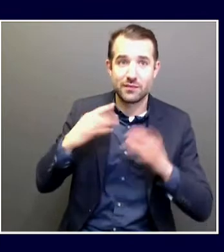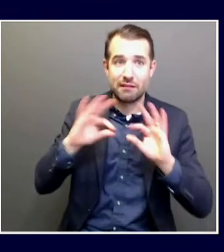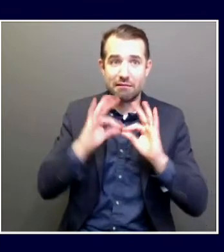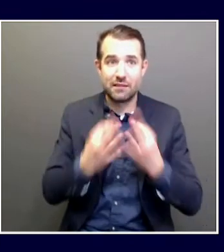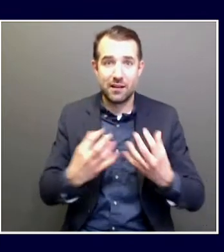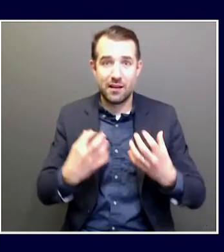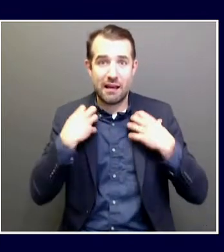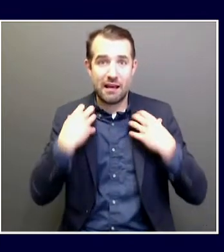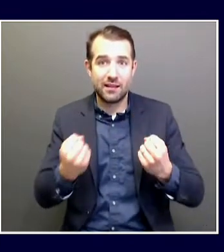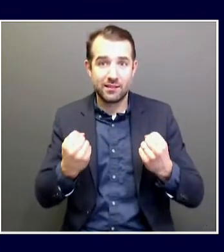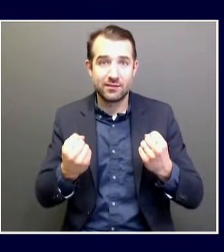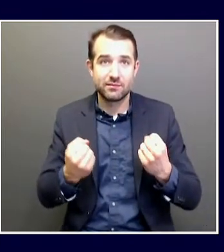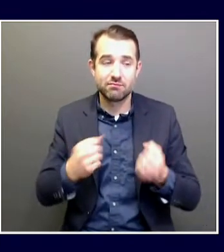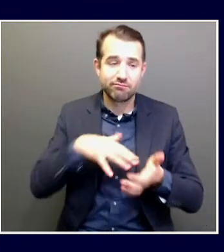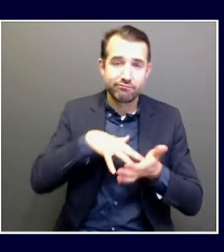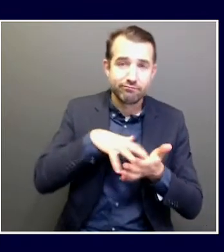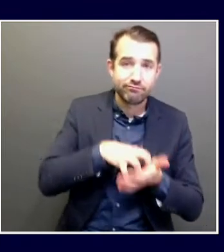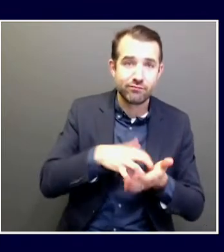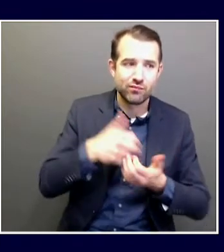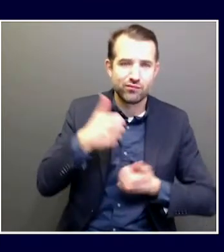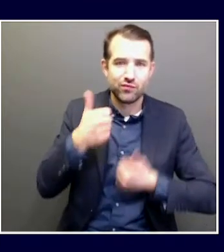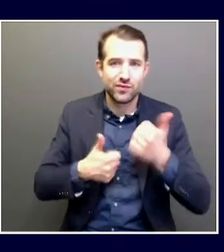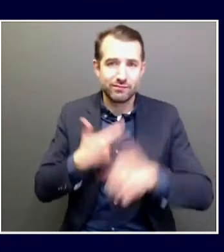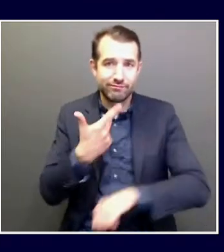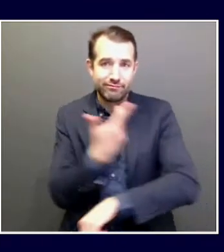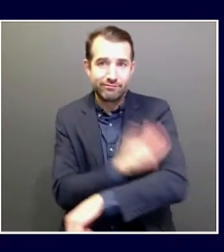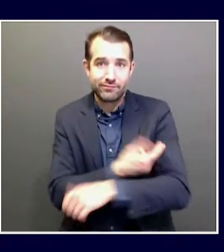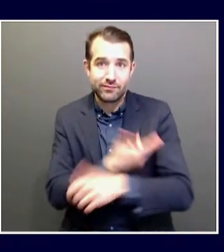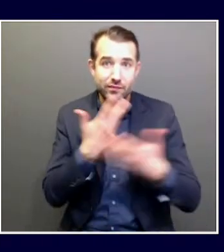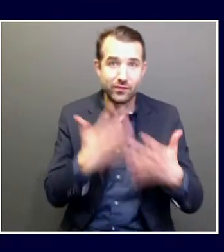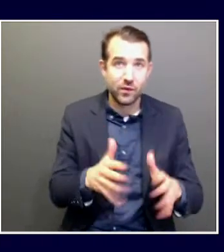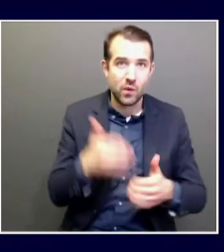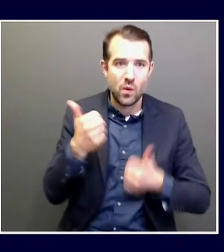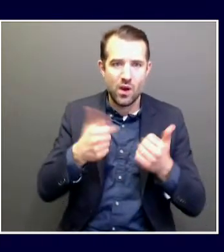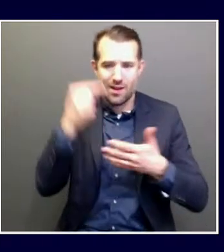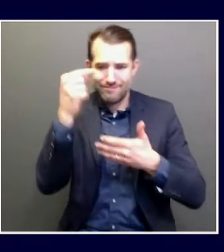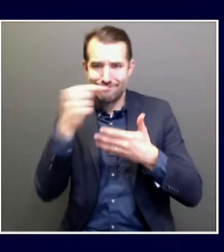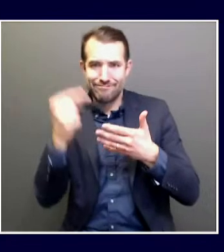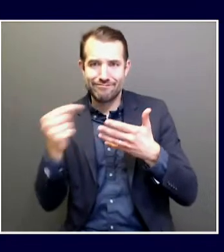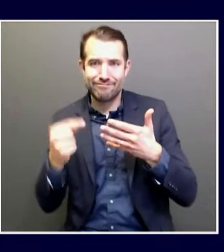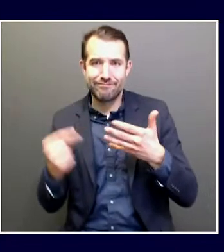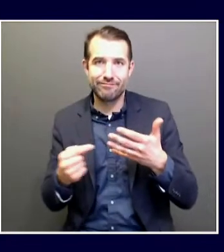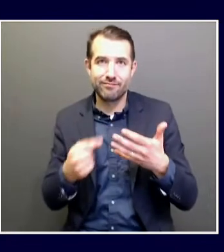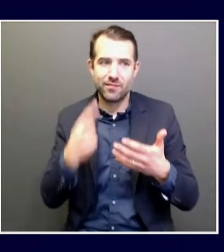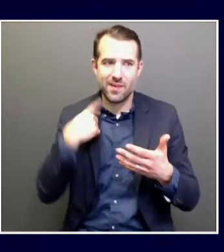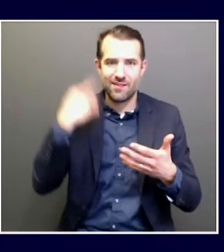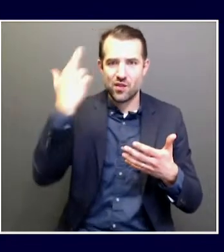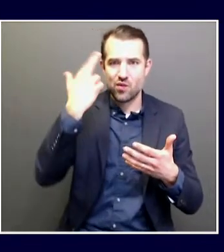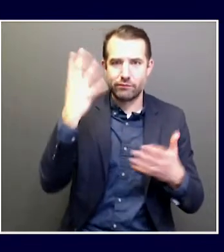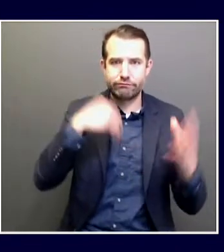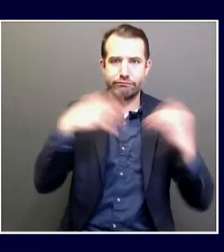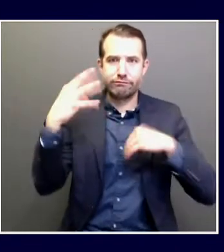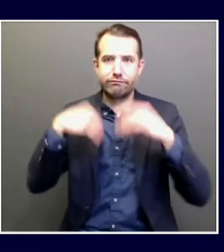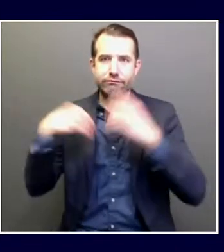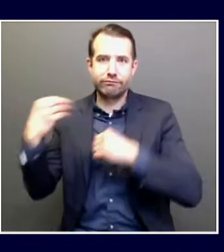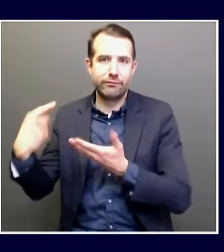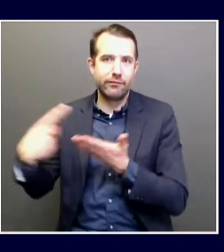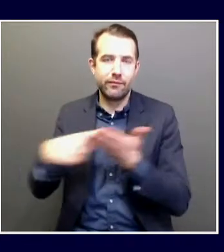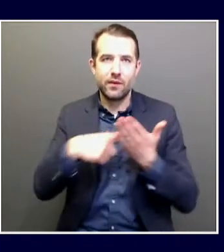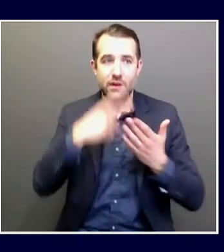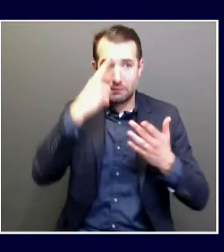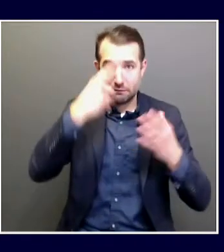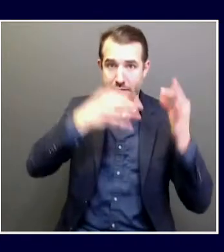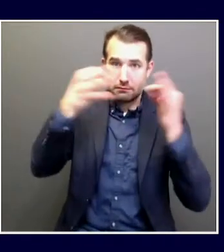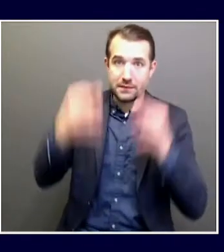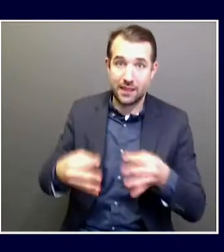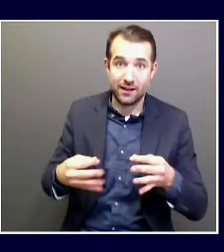whether they've been vaccinated, as well as a host of other factors. No two people right now will think of COVID and their own